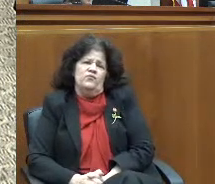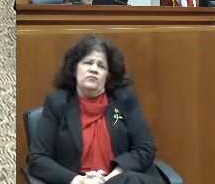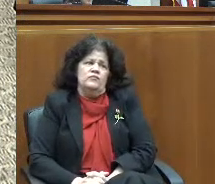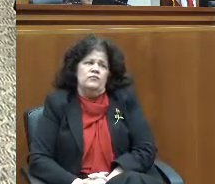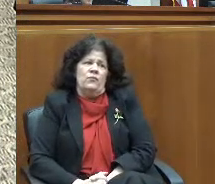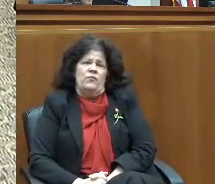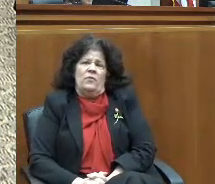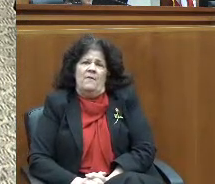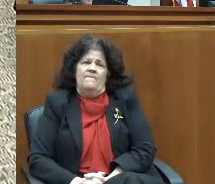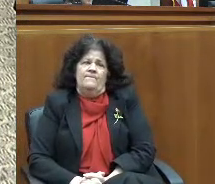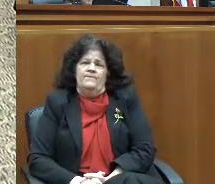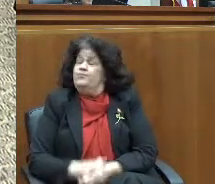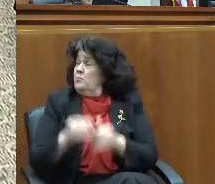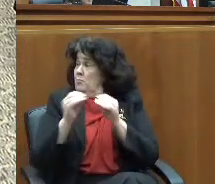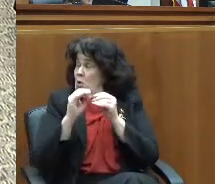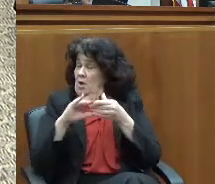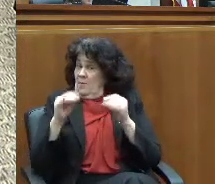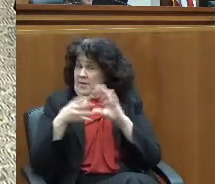Anybody else? Any other comments?